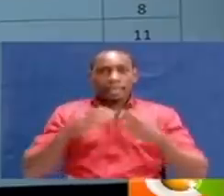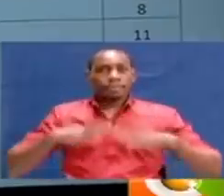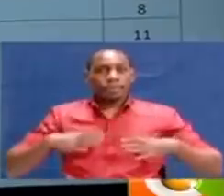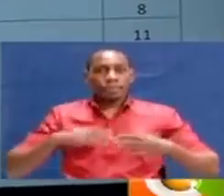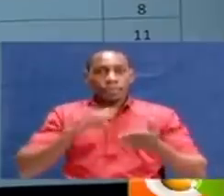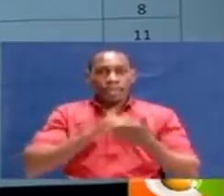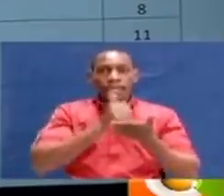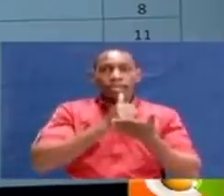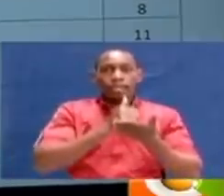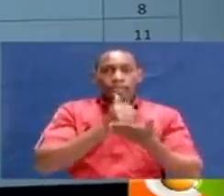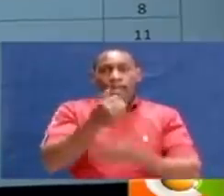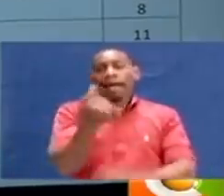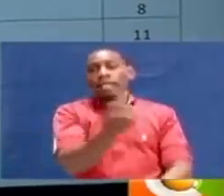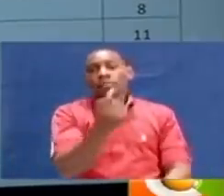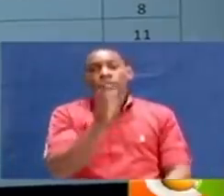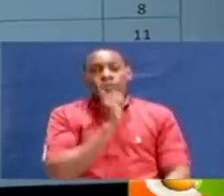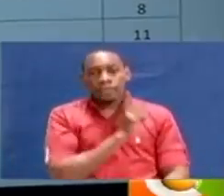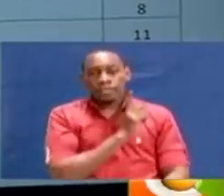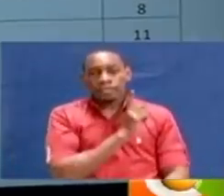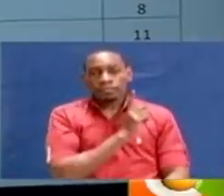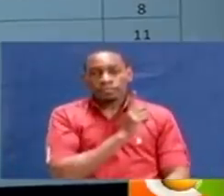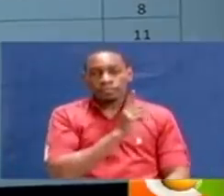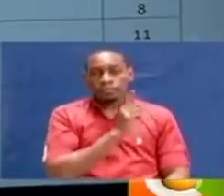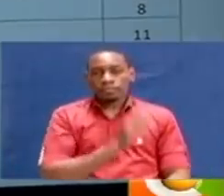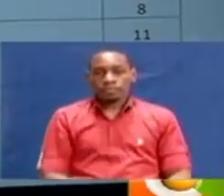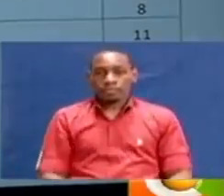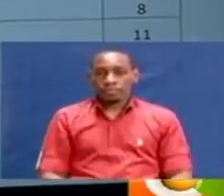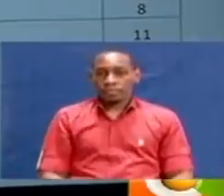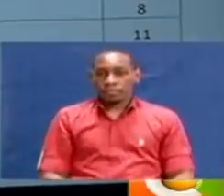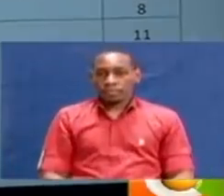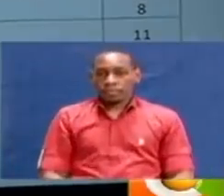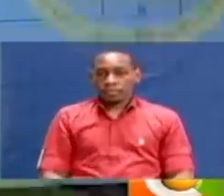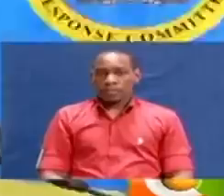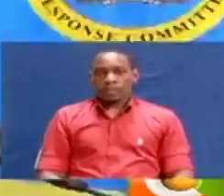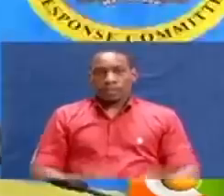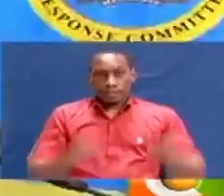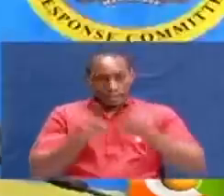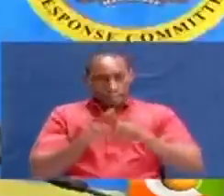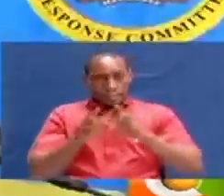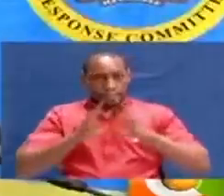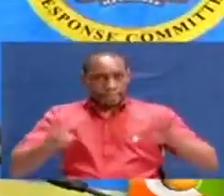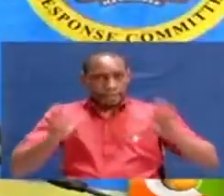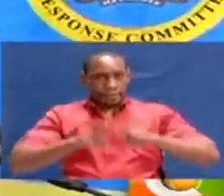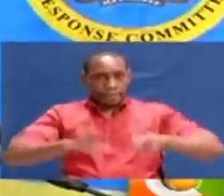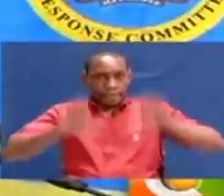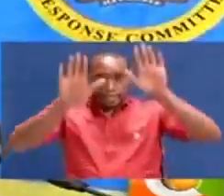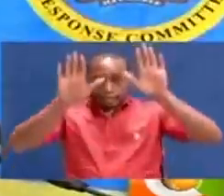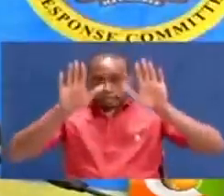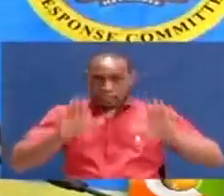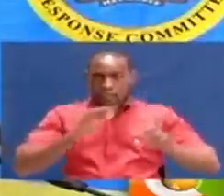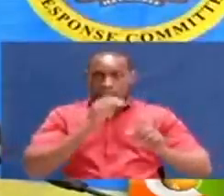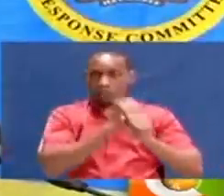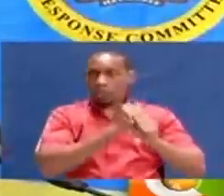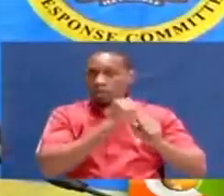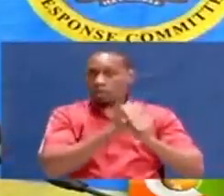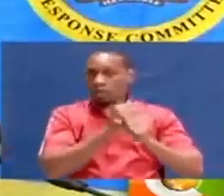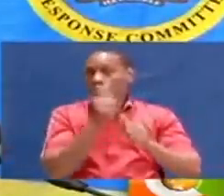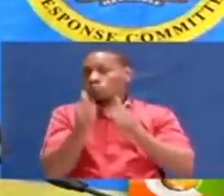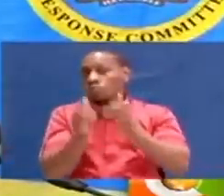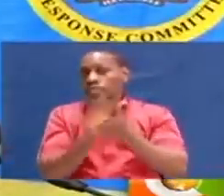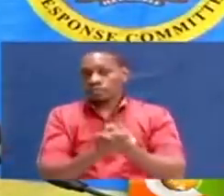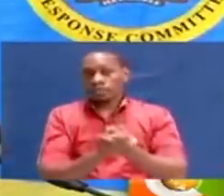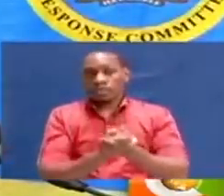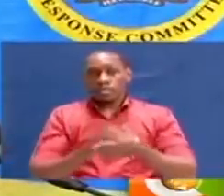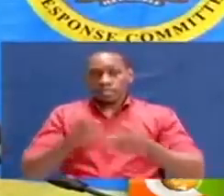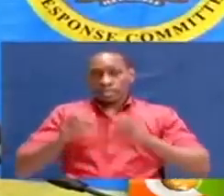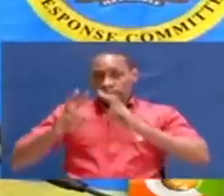isolation centers. And there lies a very important exercise of contact